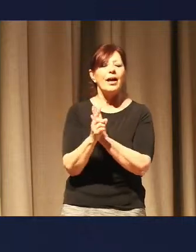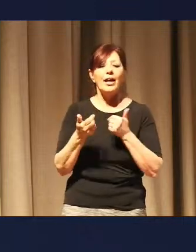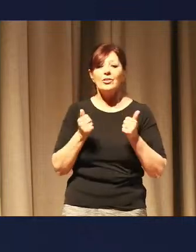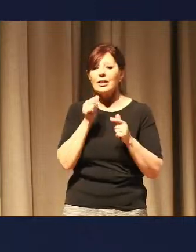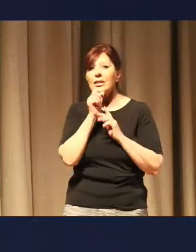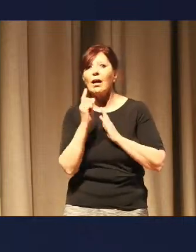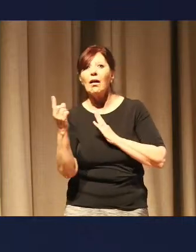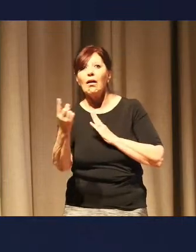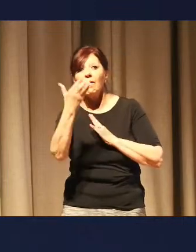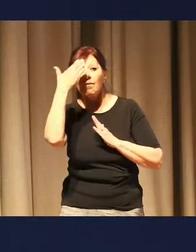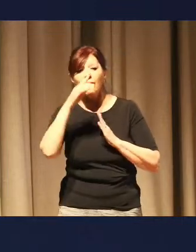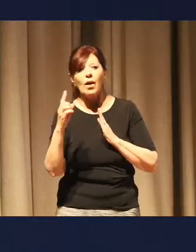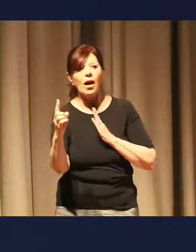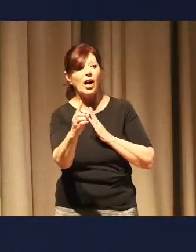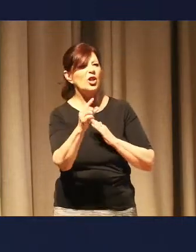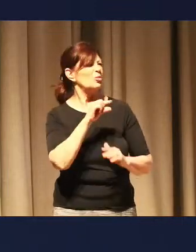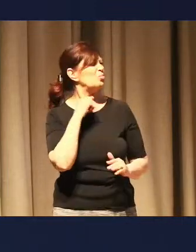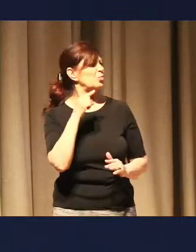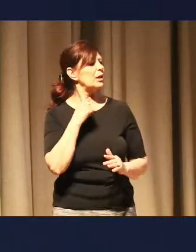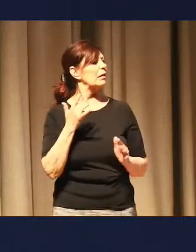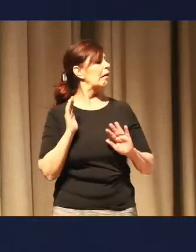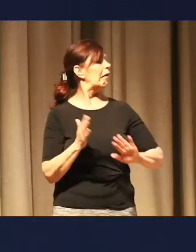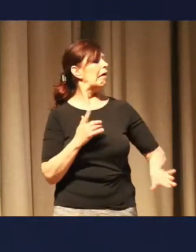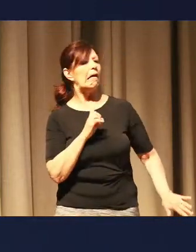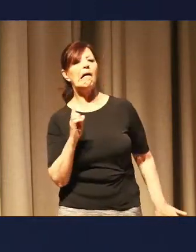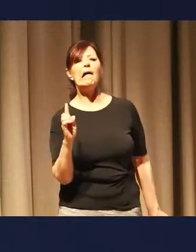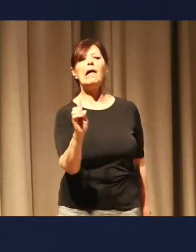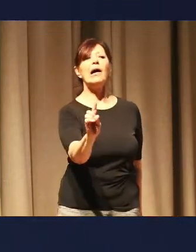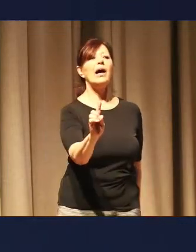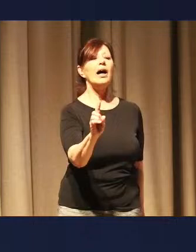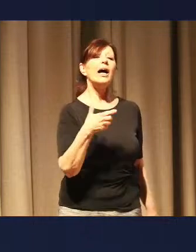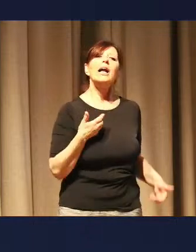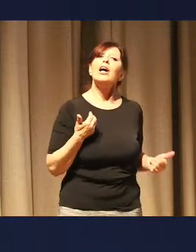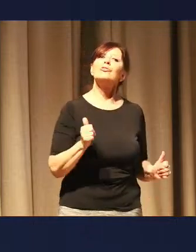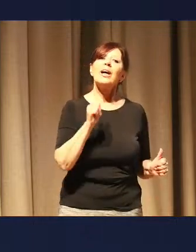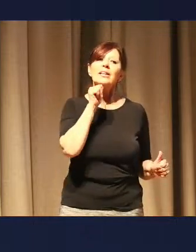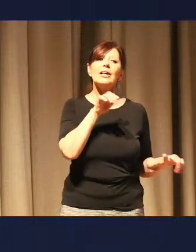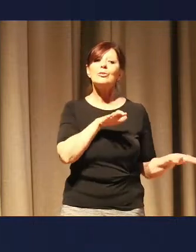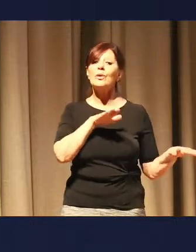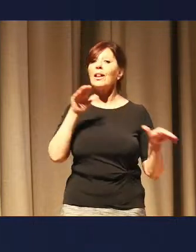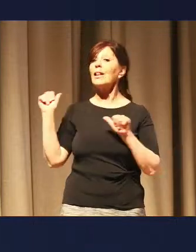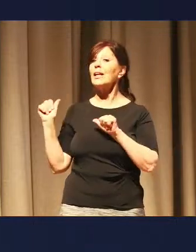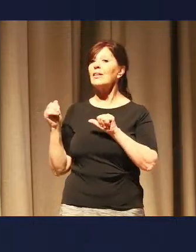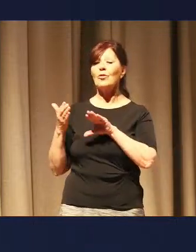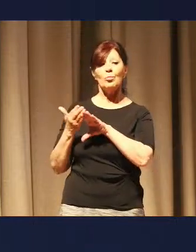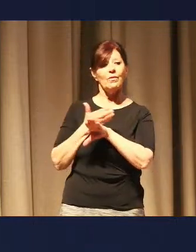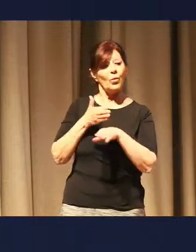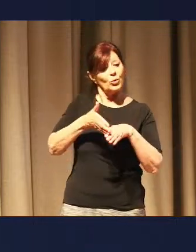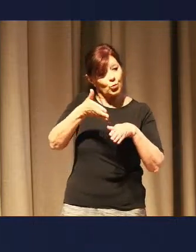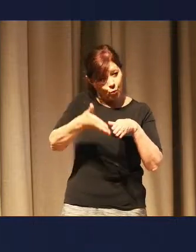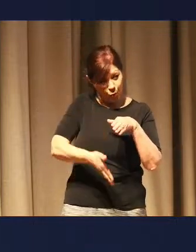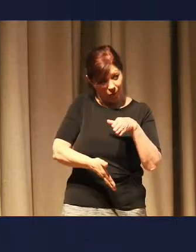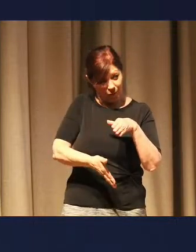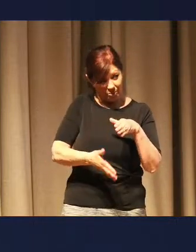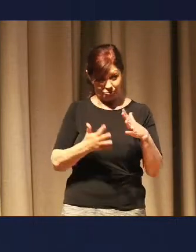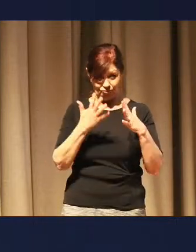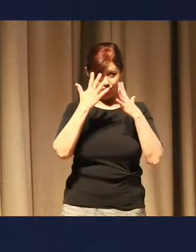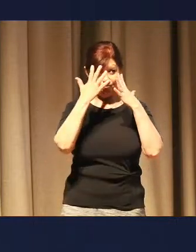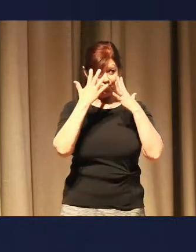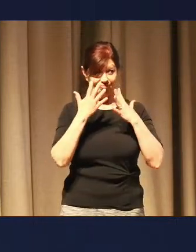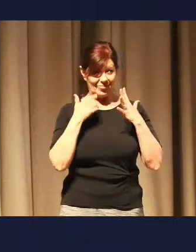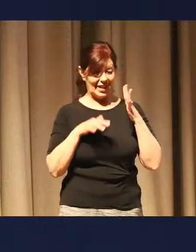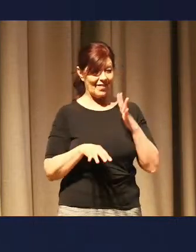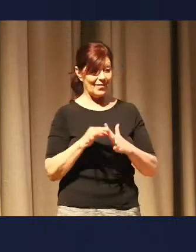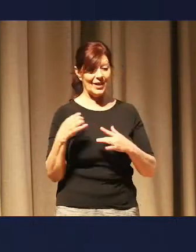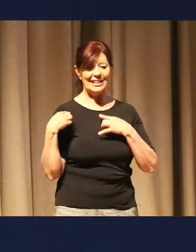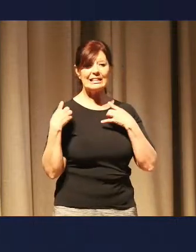priests, sometimes they try to do that. And I try never to leave an event before it's over. Unfortunately, I found out